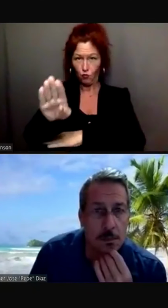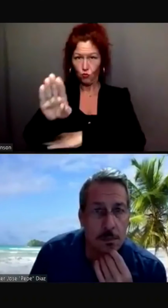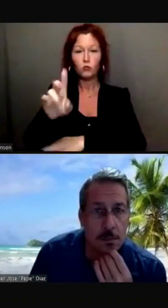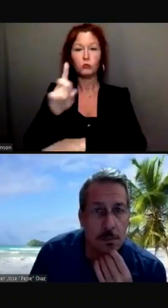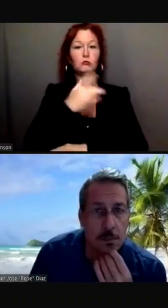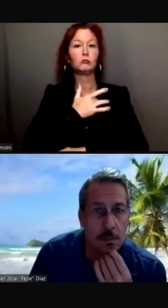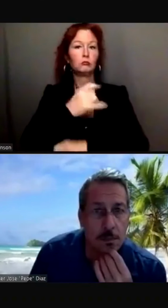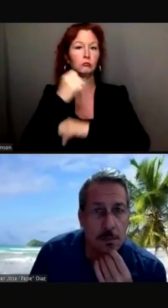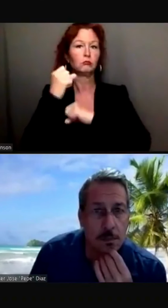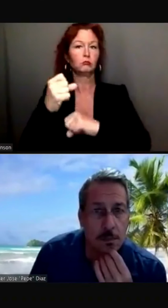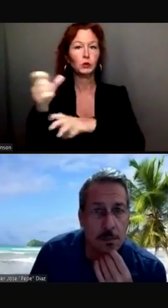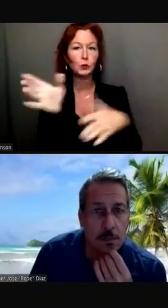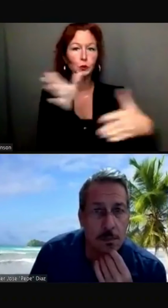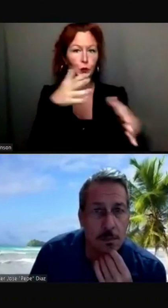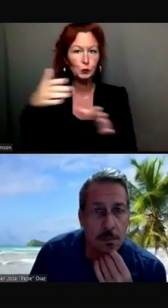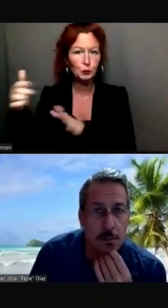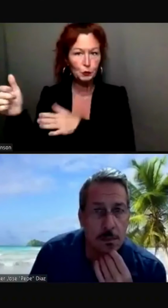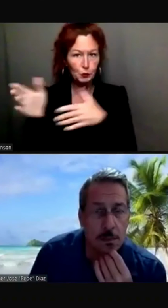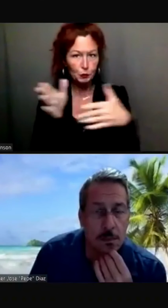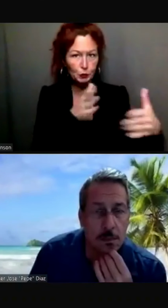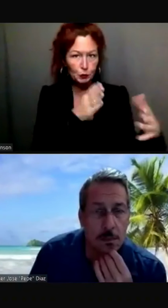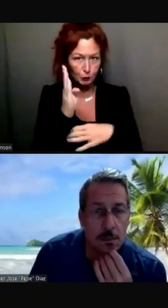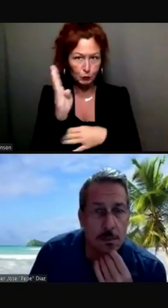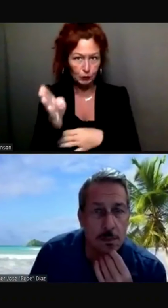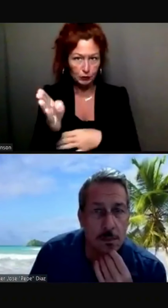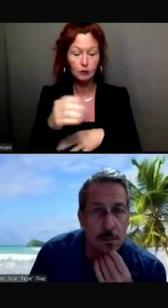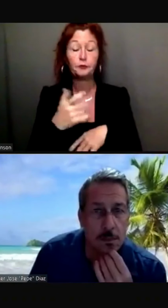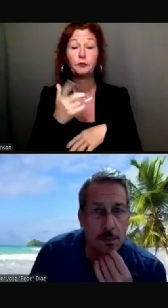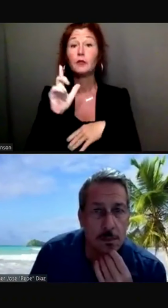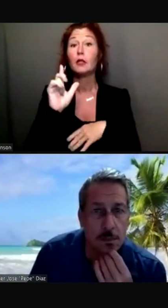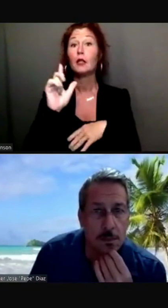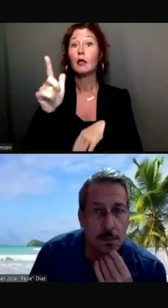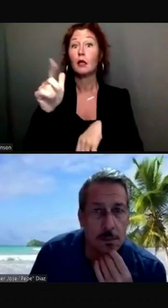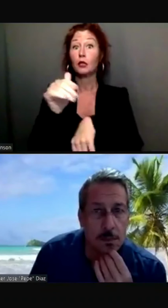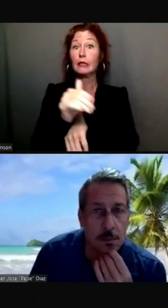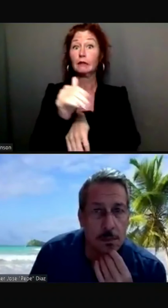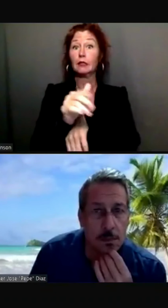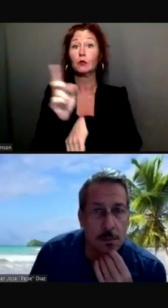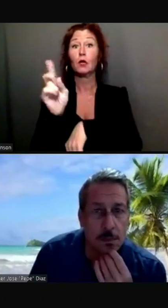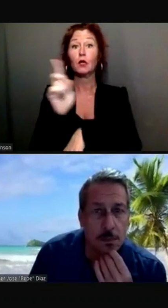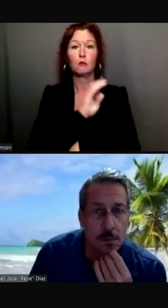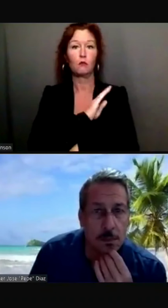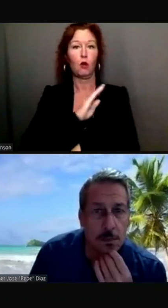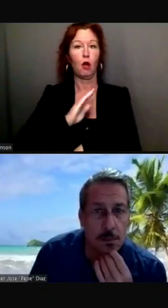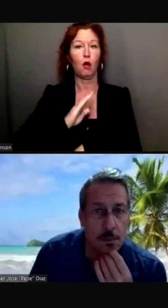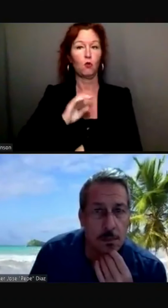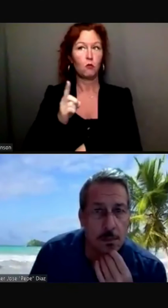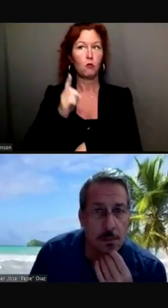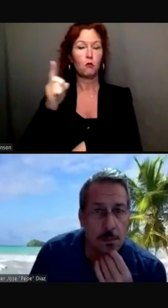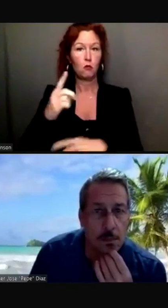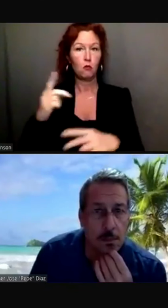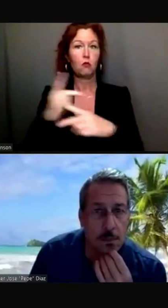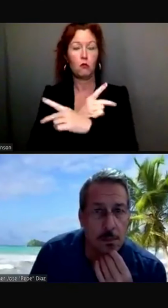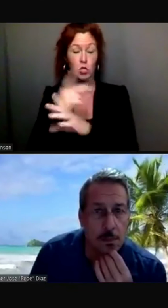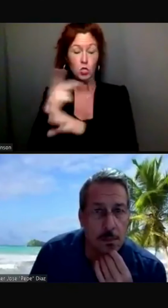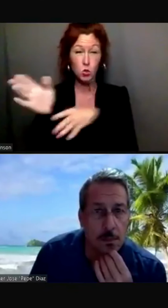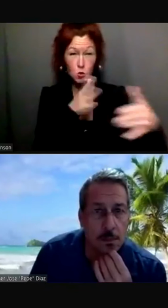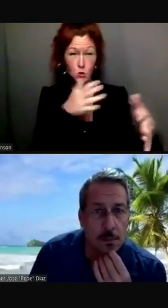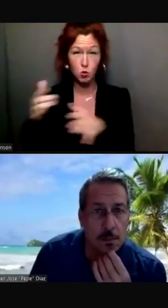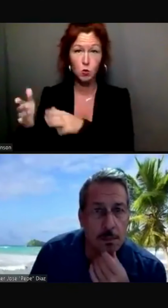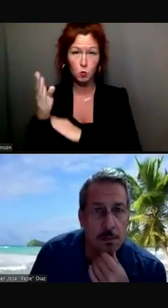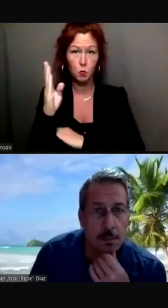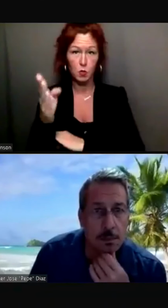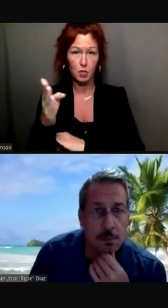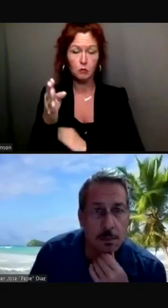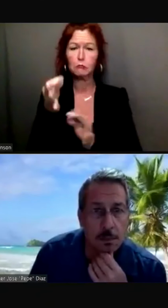this evening. Broward and Palm Beach County may get a worse impact. So now everyone should be safely staying